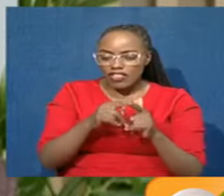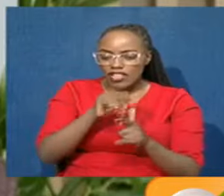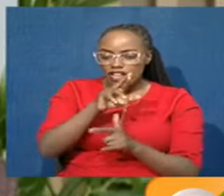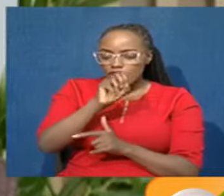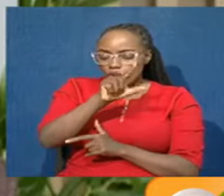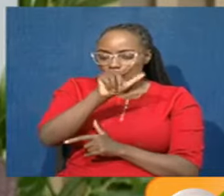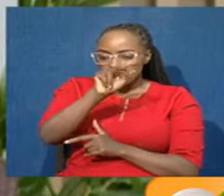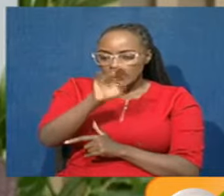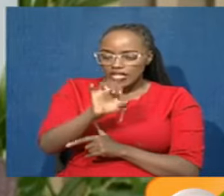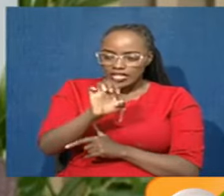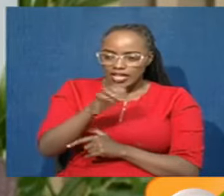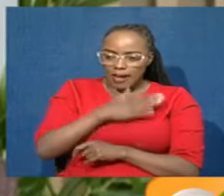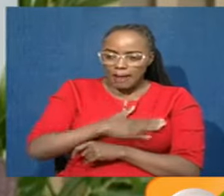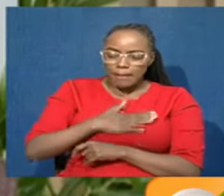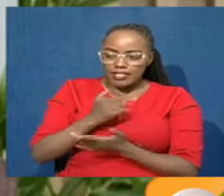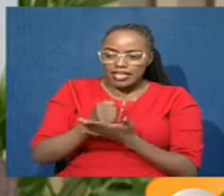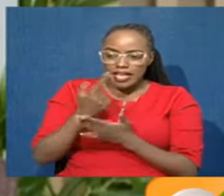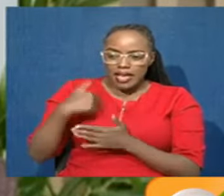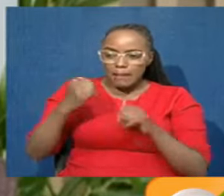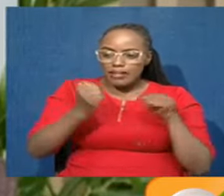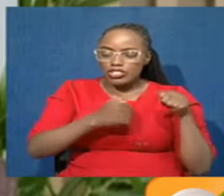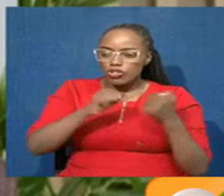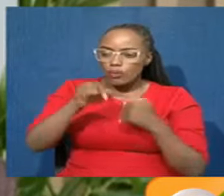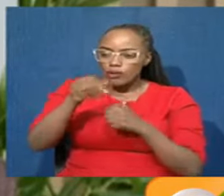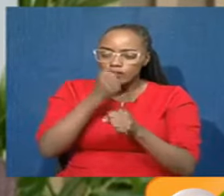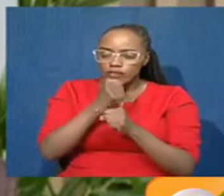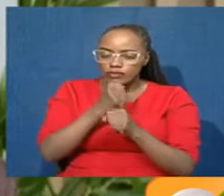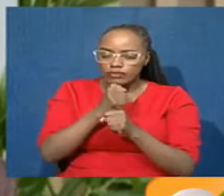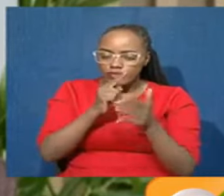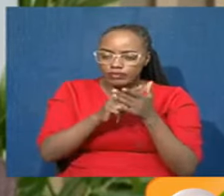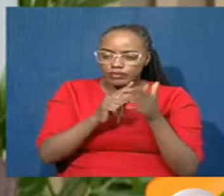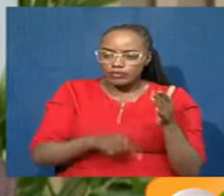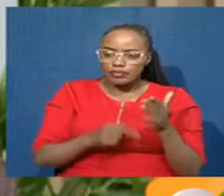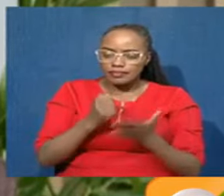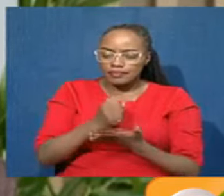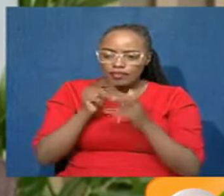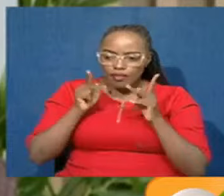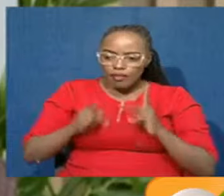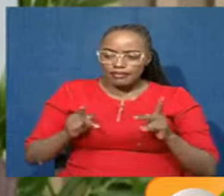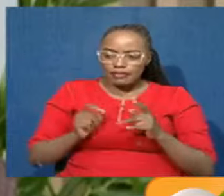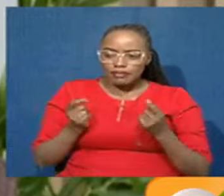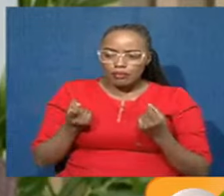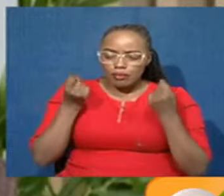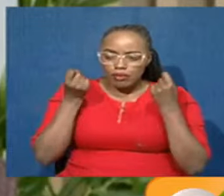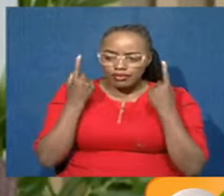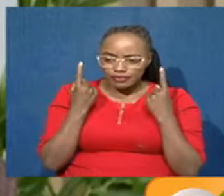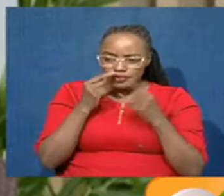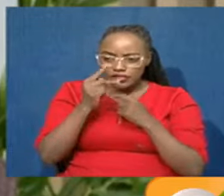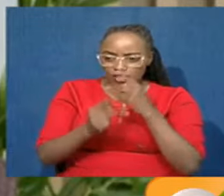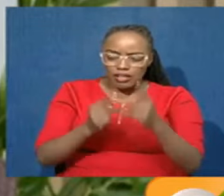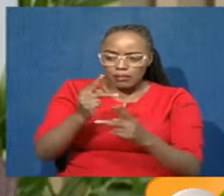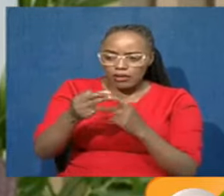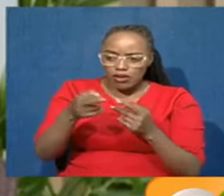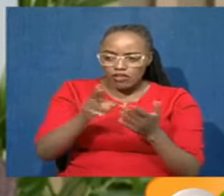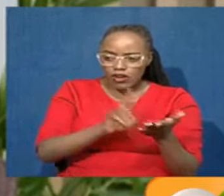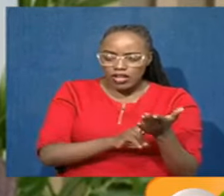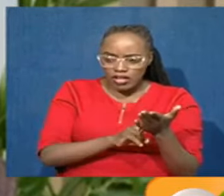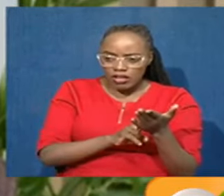us. In Homa Bay, what have you done to at least help people understand the process of